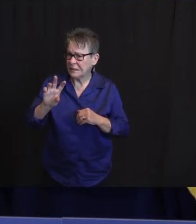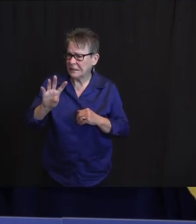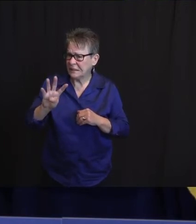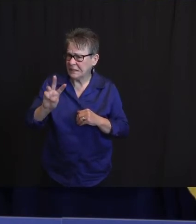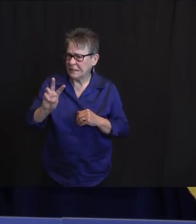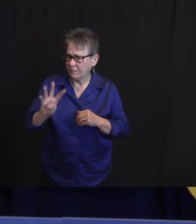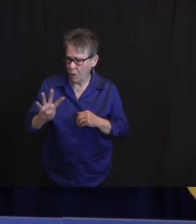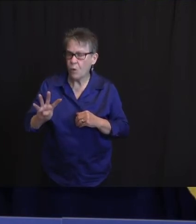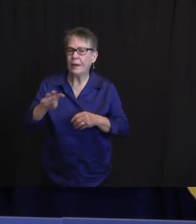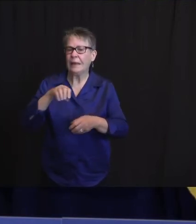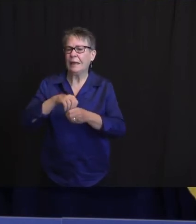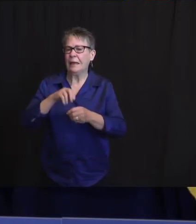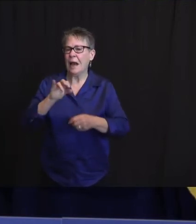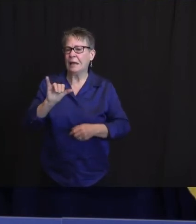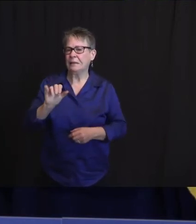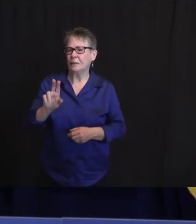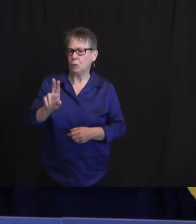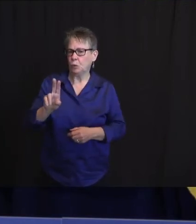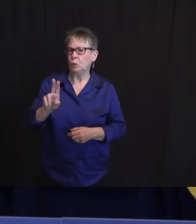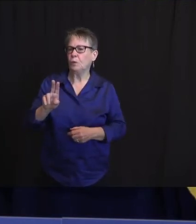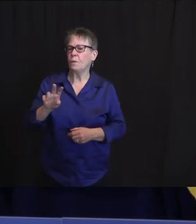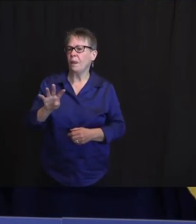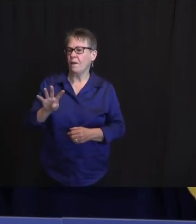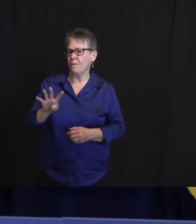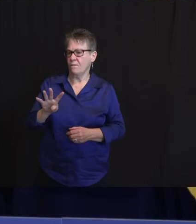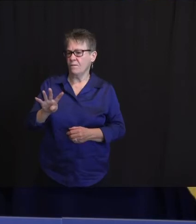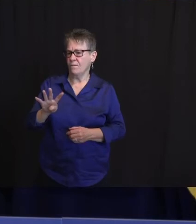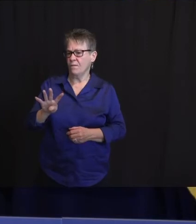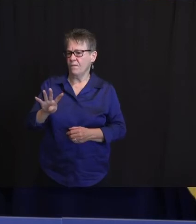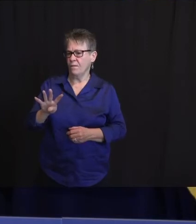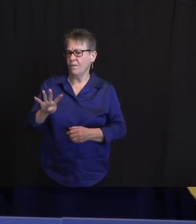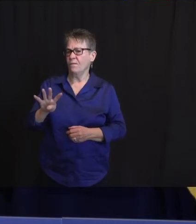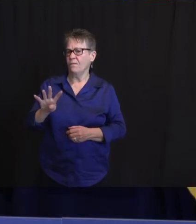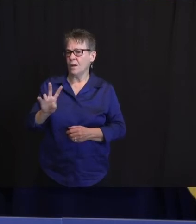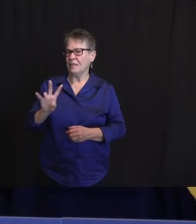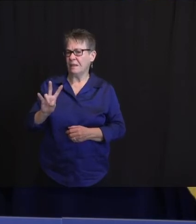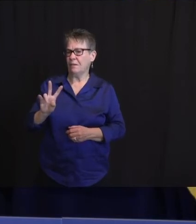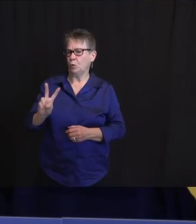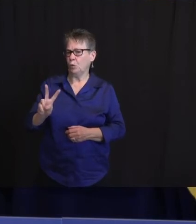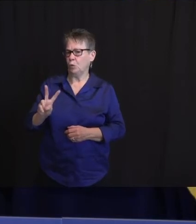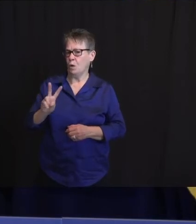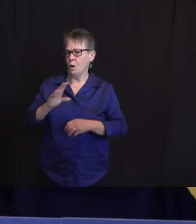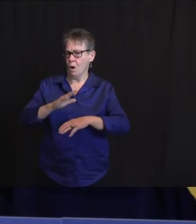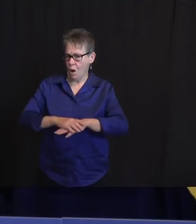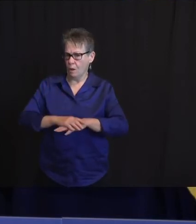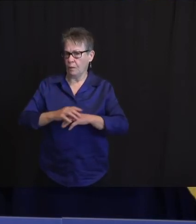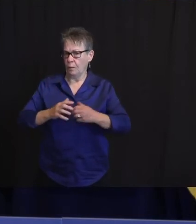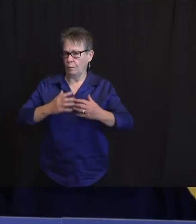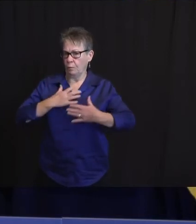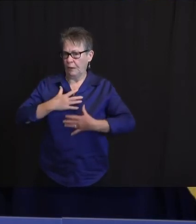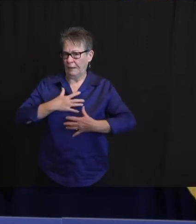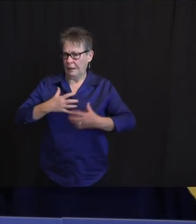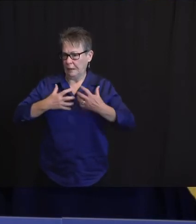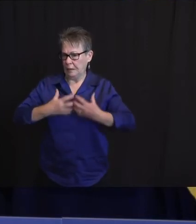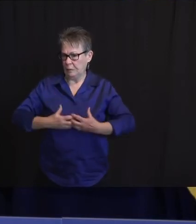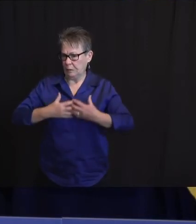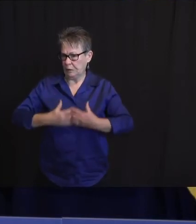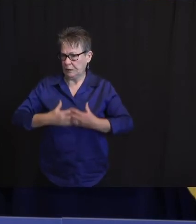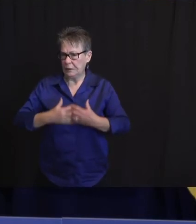are on ventilators. There are no new reports of multi-system inflammatory syndrome in children. There are a total of